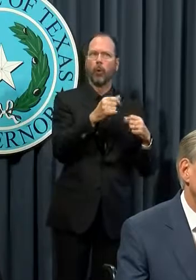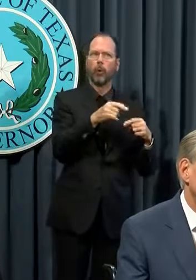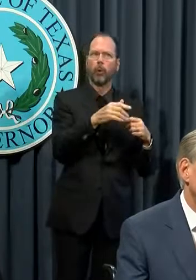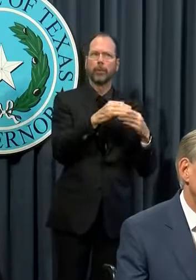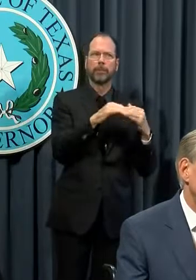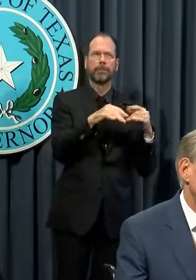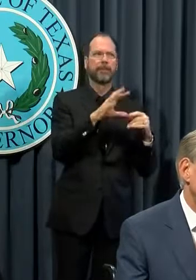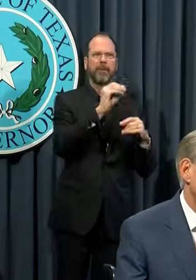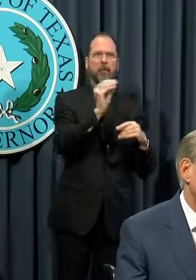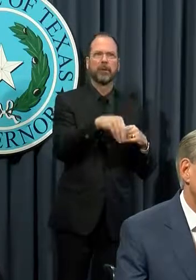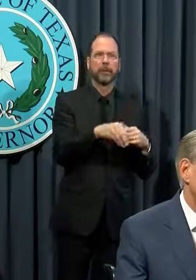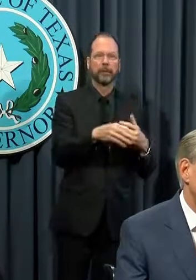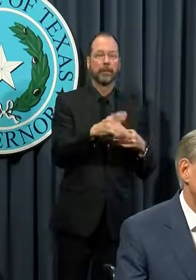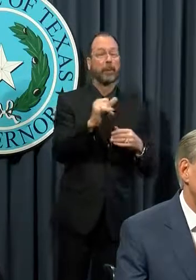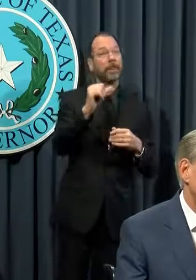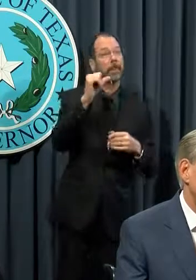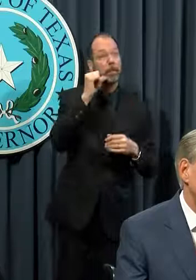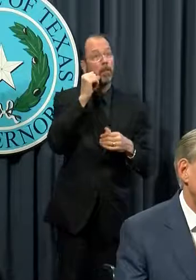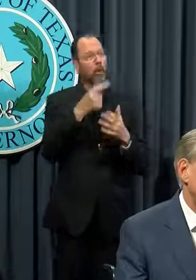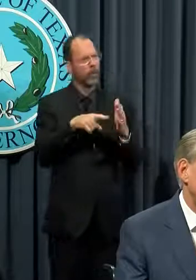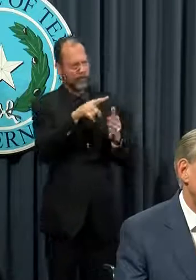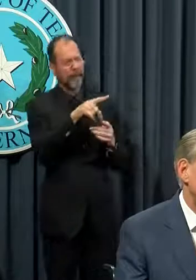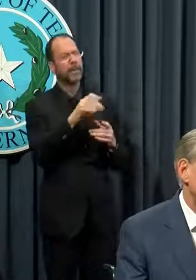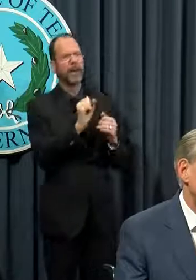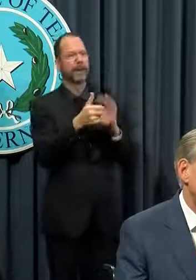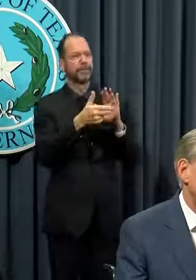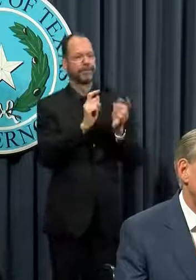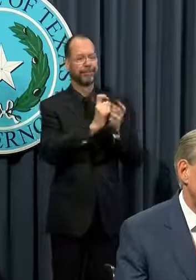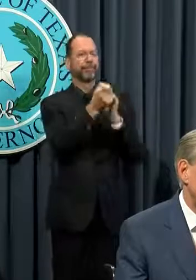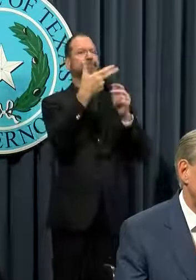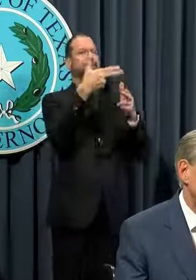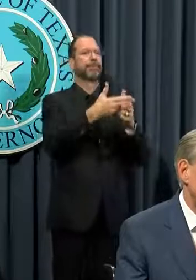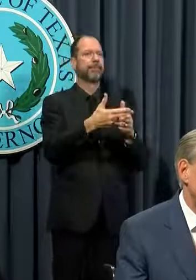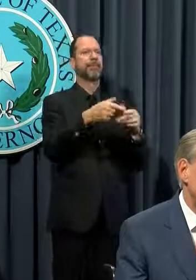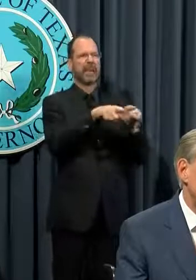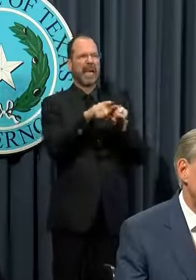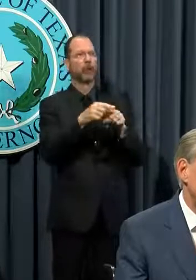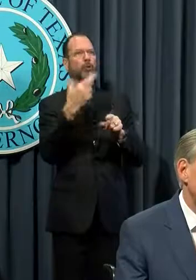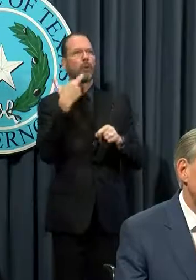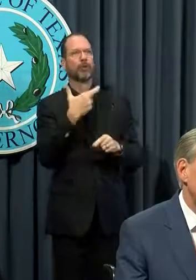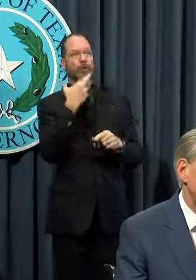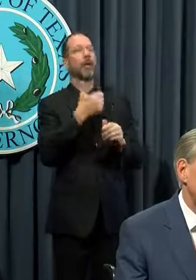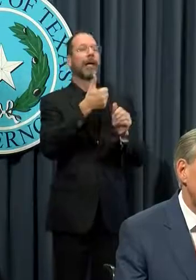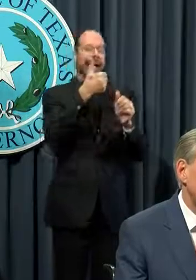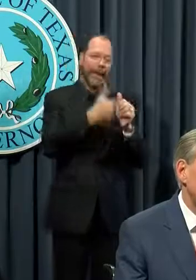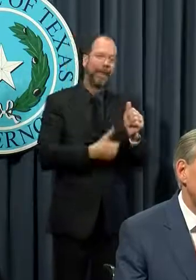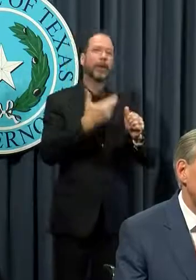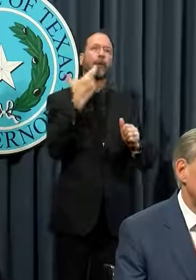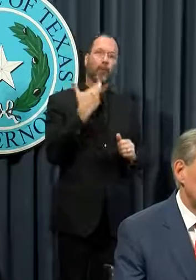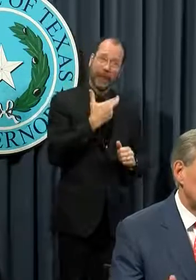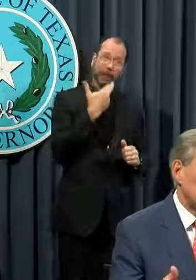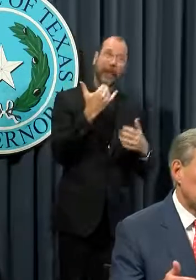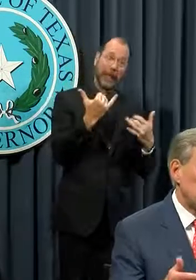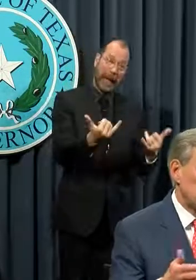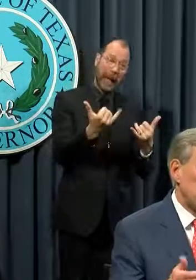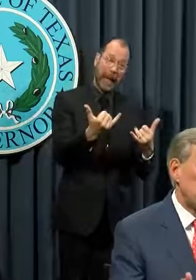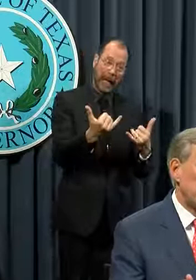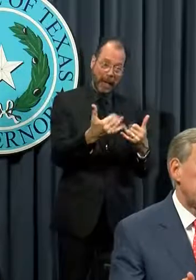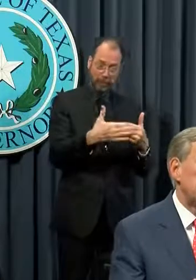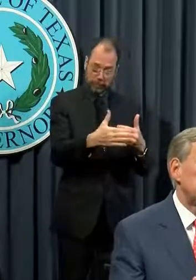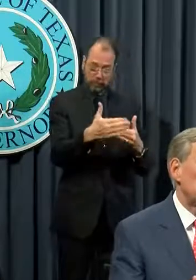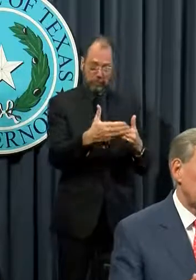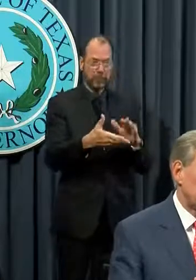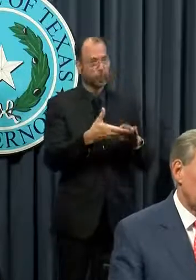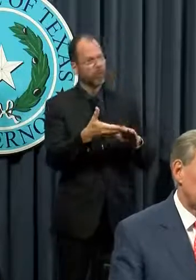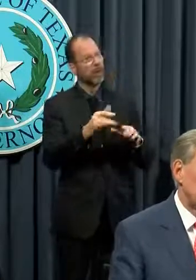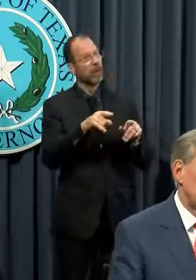now? Well, so what those bars have done, they have recategorized as restaurants. Every restaurant that is operating